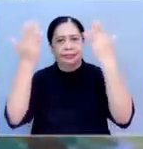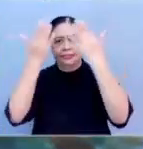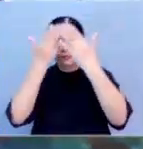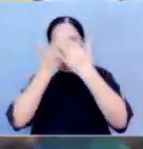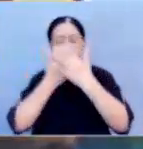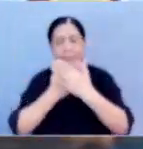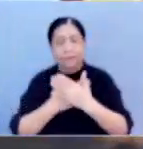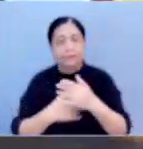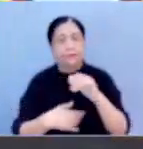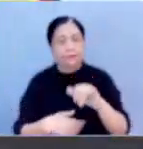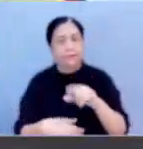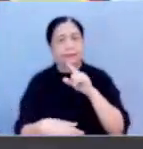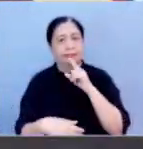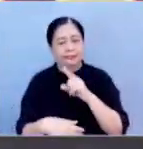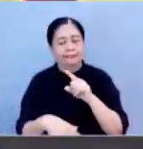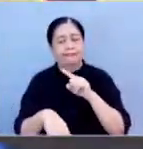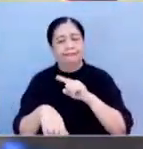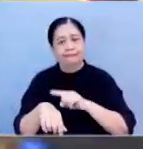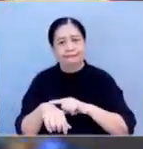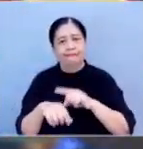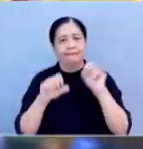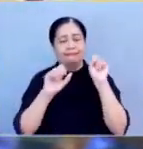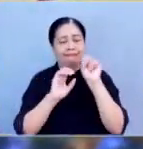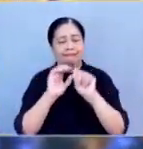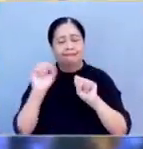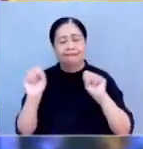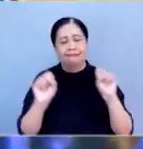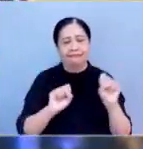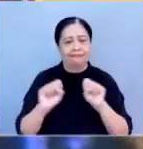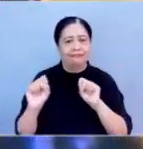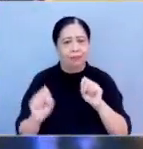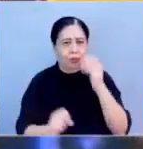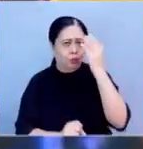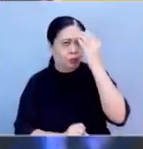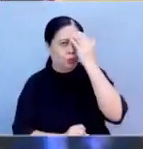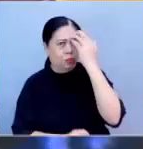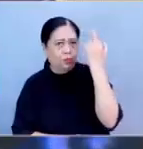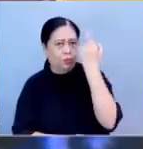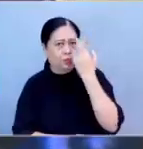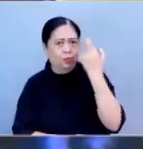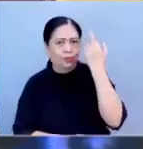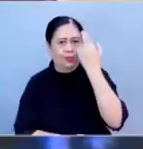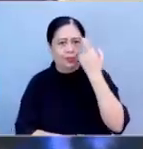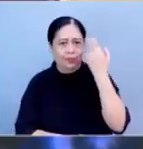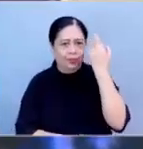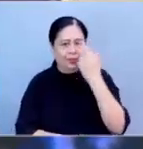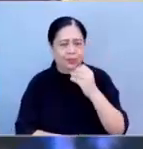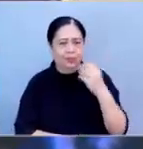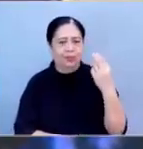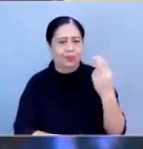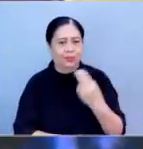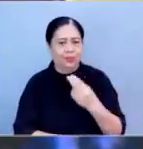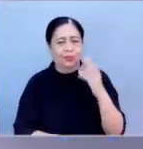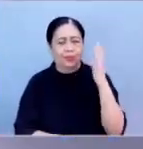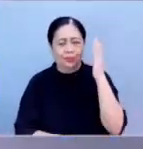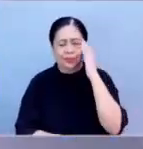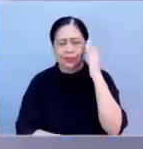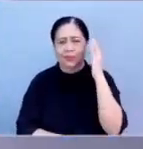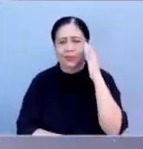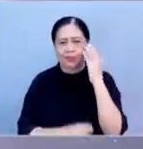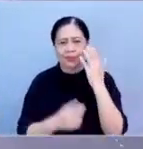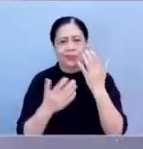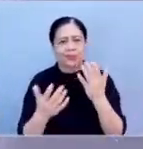night. 'Tis the season, you know the reason. Oh, oh, oh,